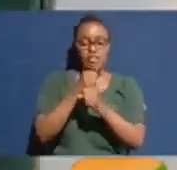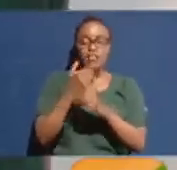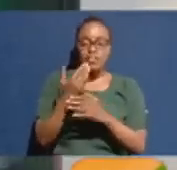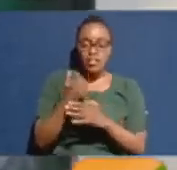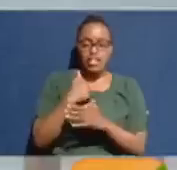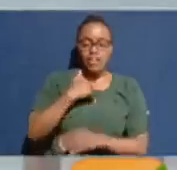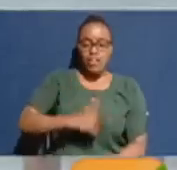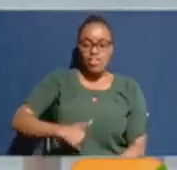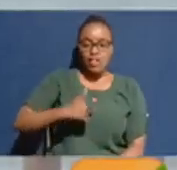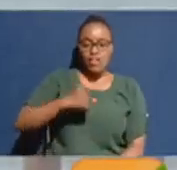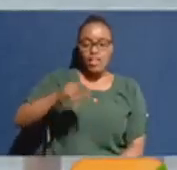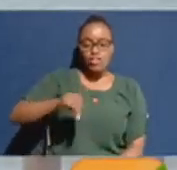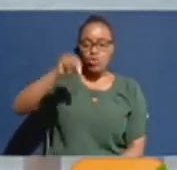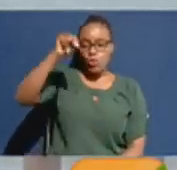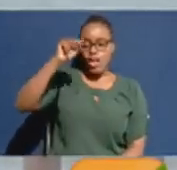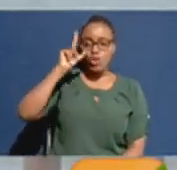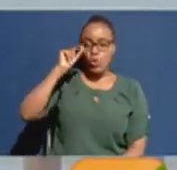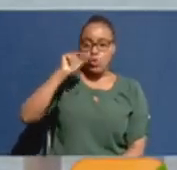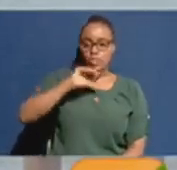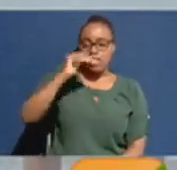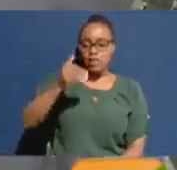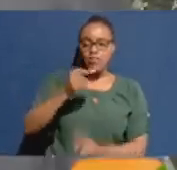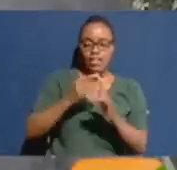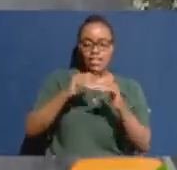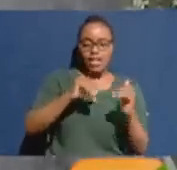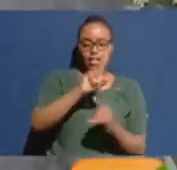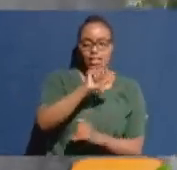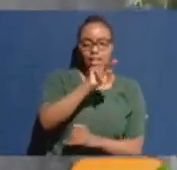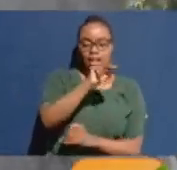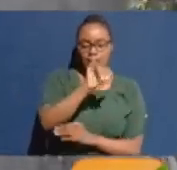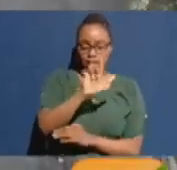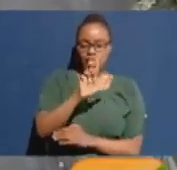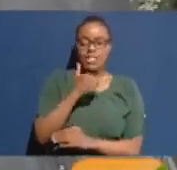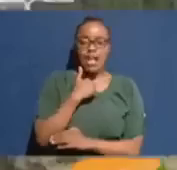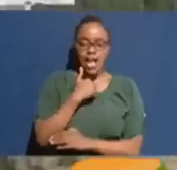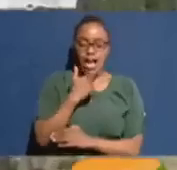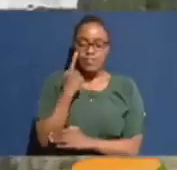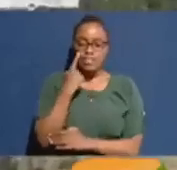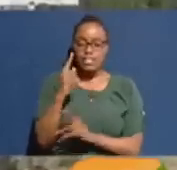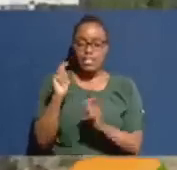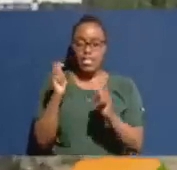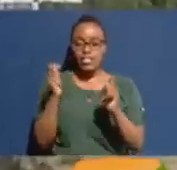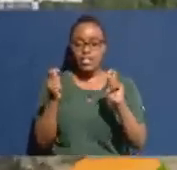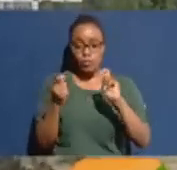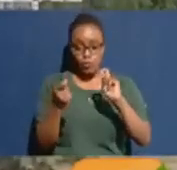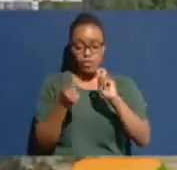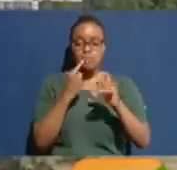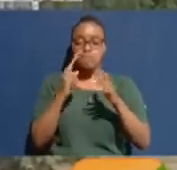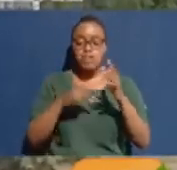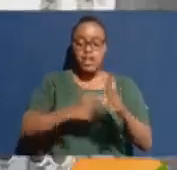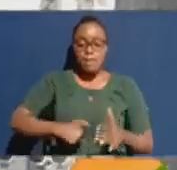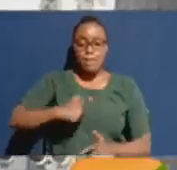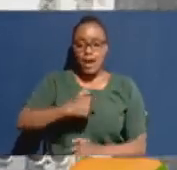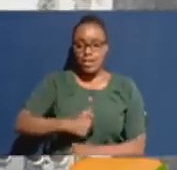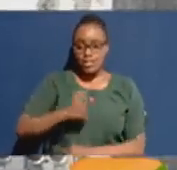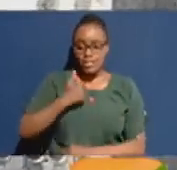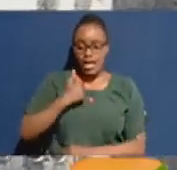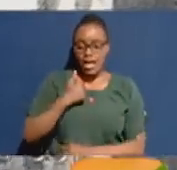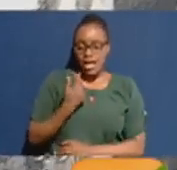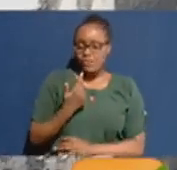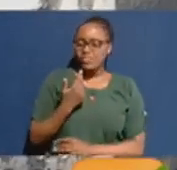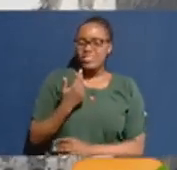Malindi know the coastal town better than Daniel Ndeto. He has literally witnessed the transformation. He says Malindi is a pale shadow of